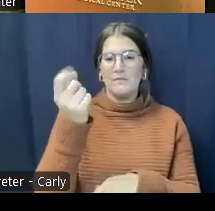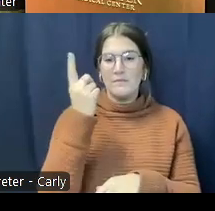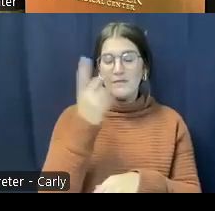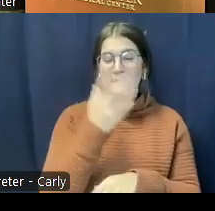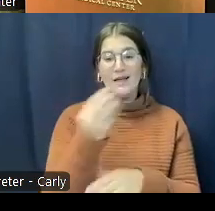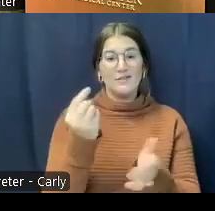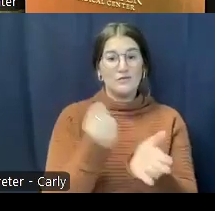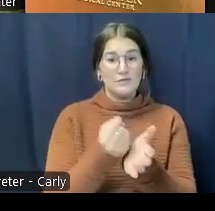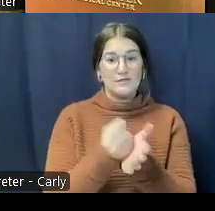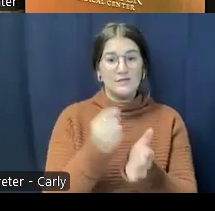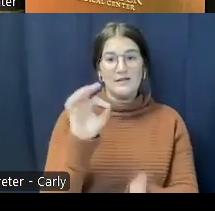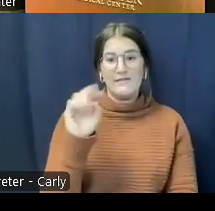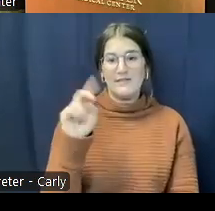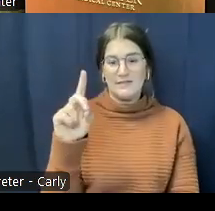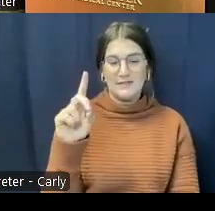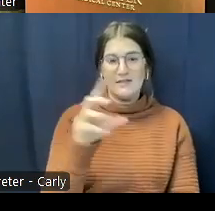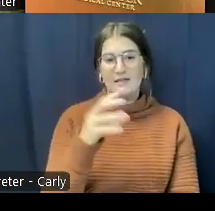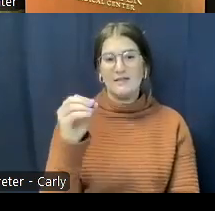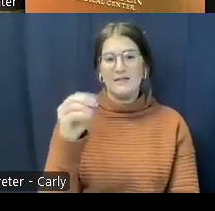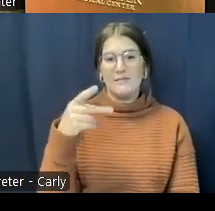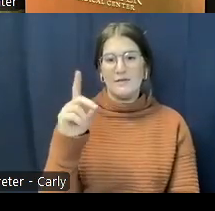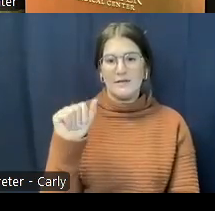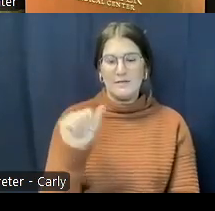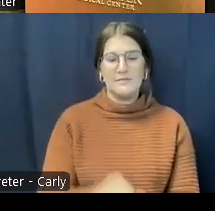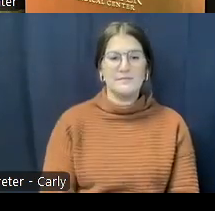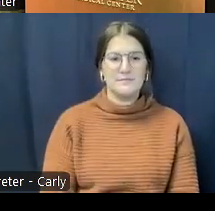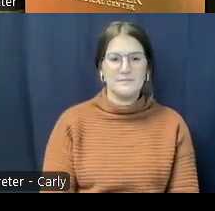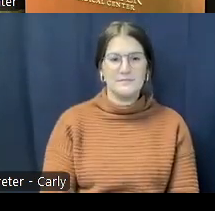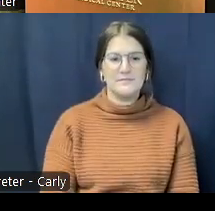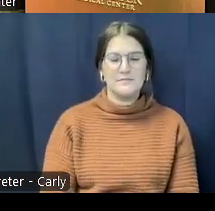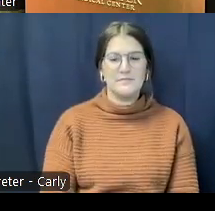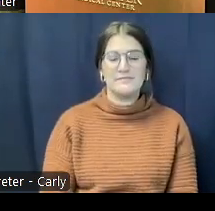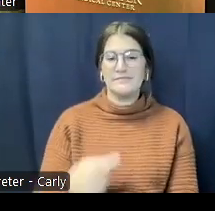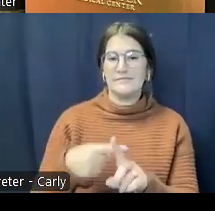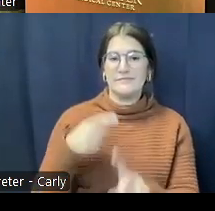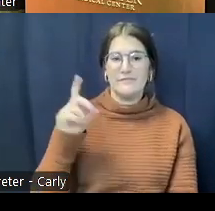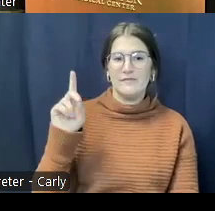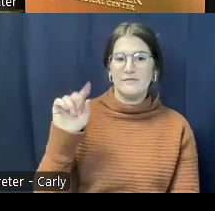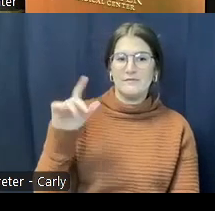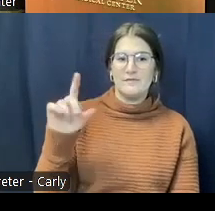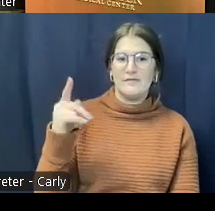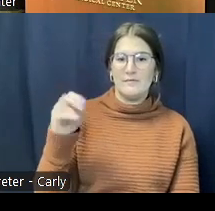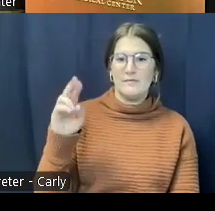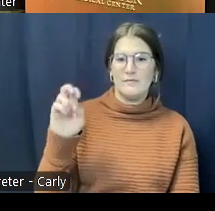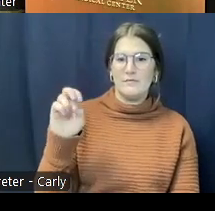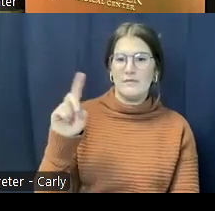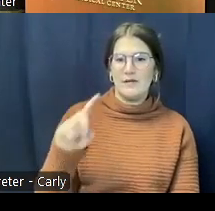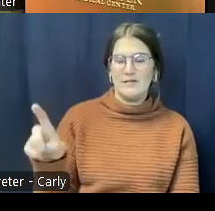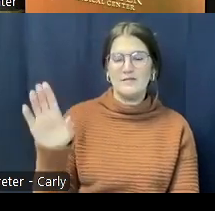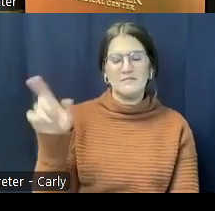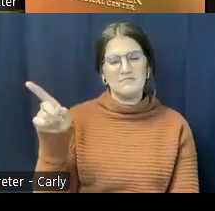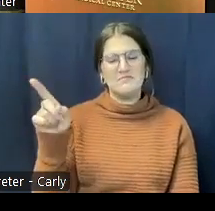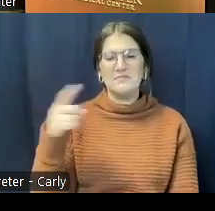treating FND and PNEA. According to David Perez, director of Harvard's FND clinic, Rochester